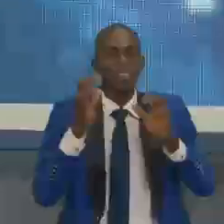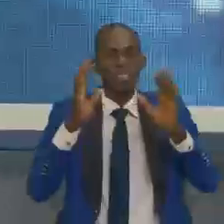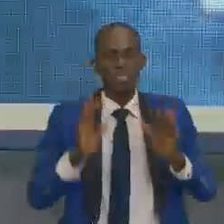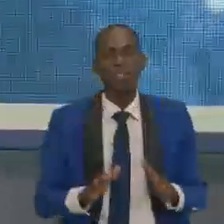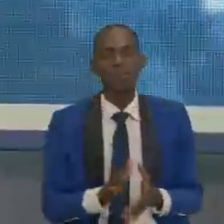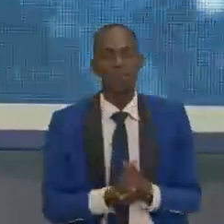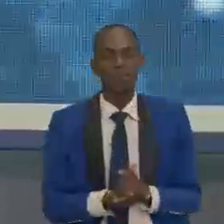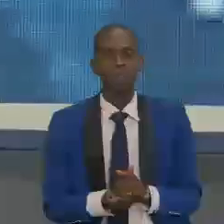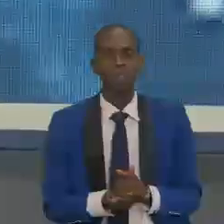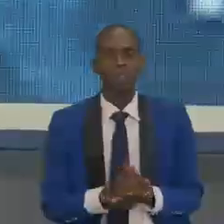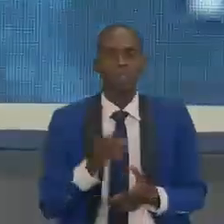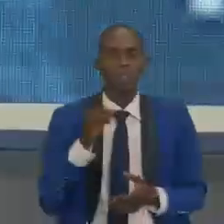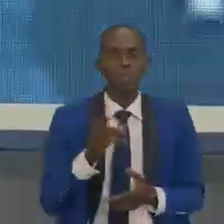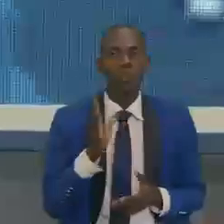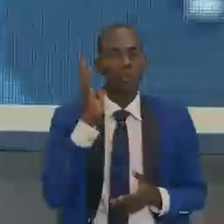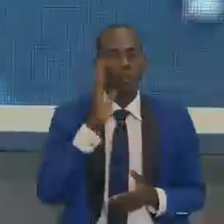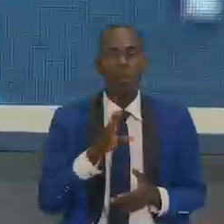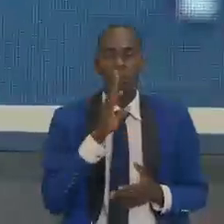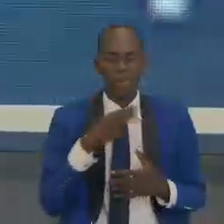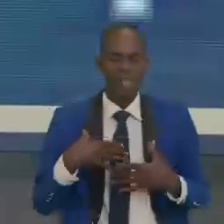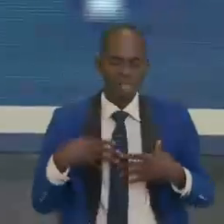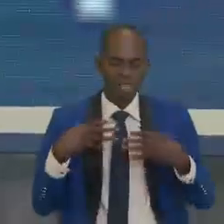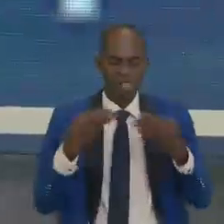you'll be healed immediately.